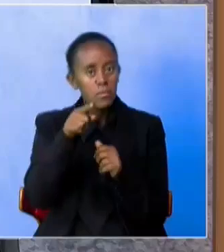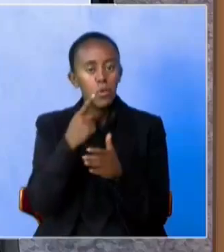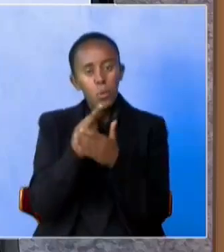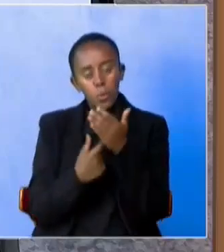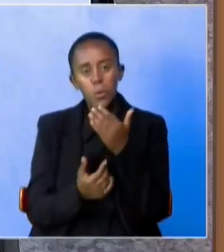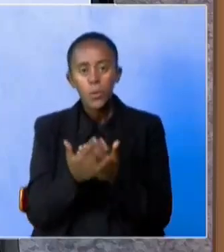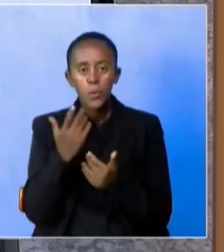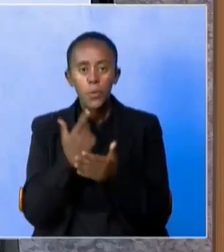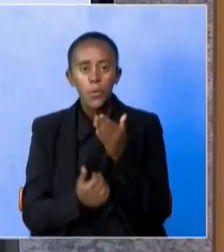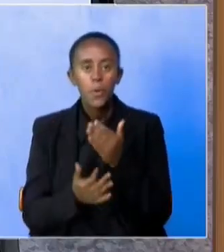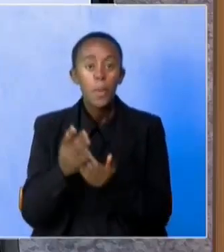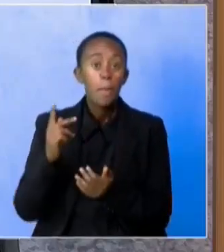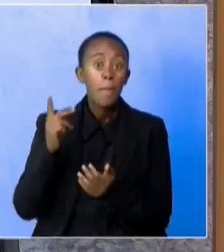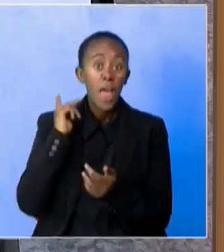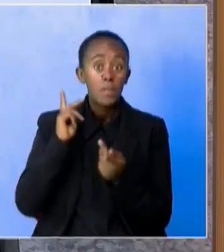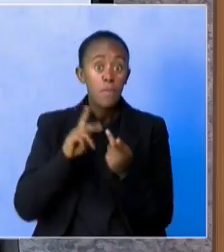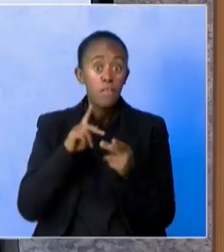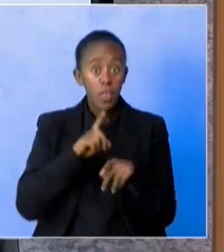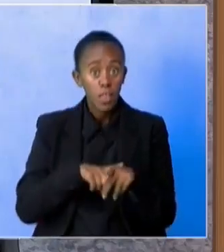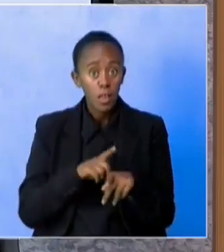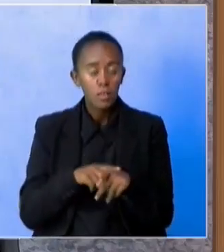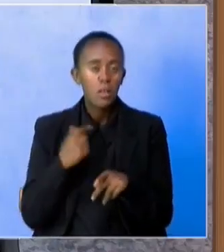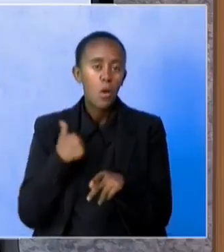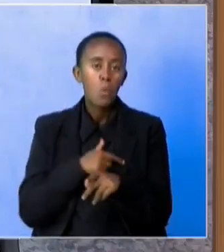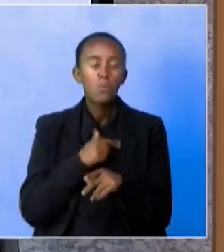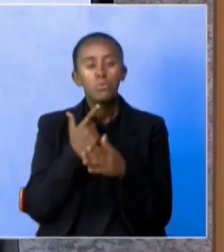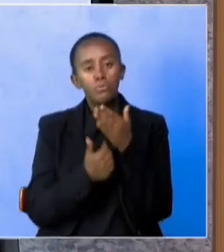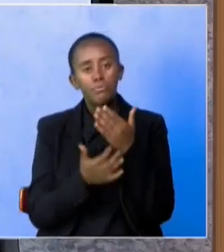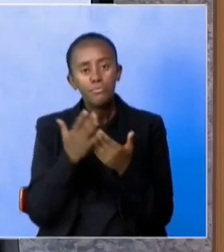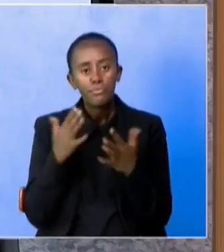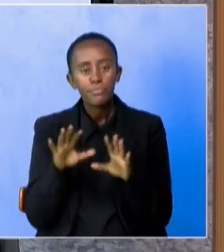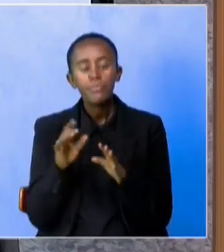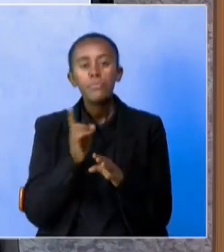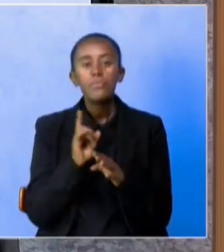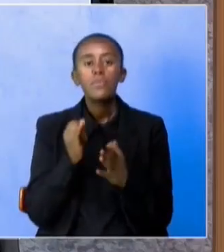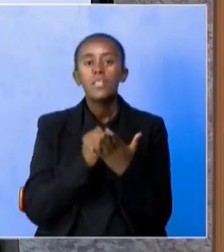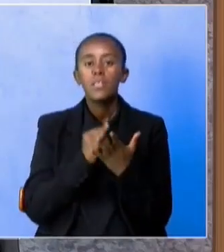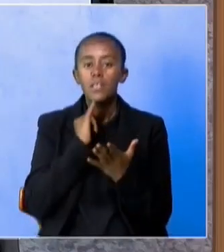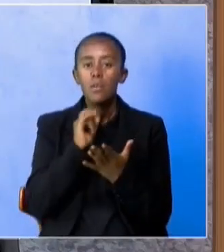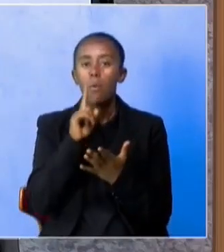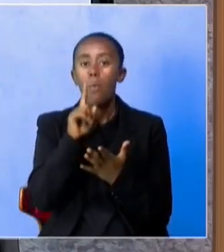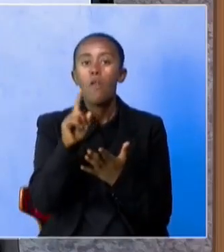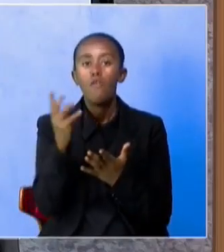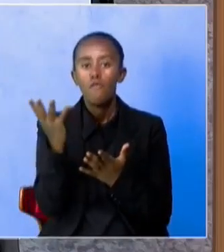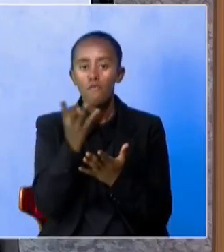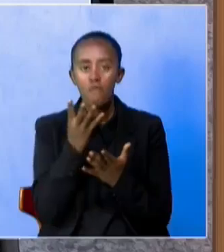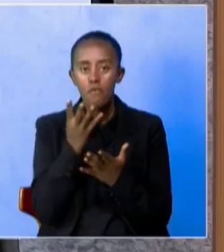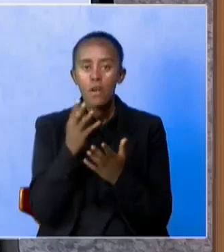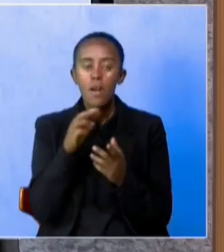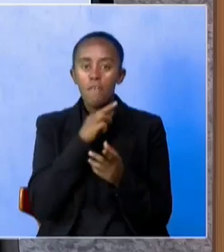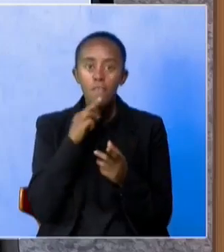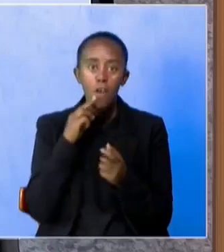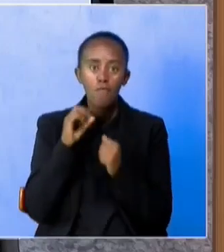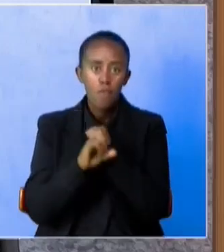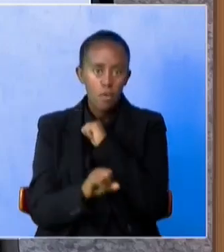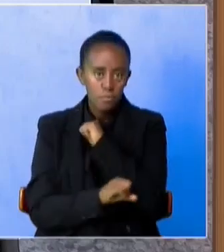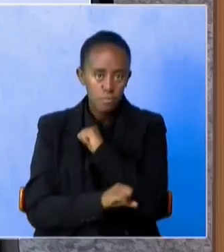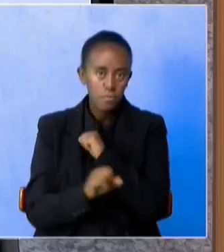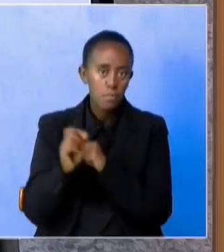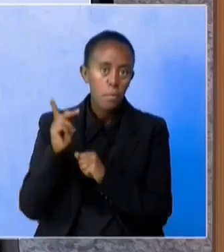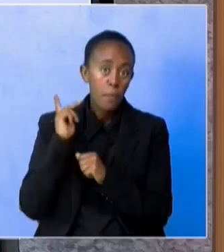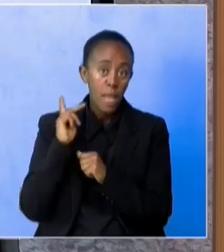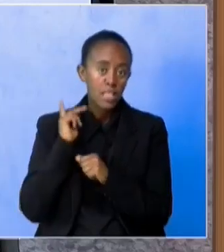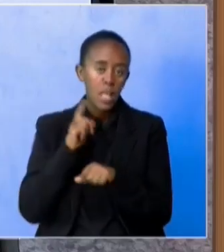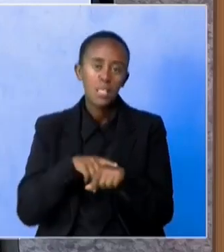we also said it is one of the four verb forms of the past tense. In this case, the